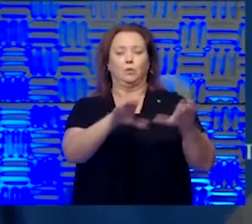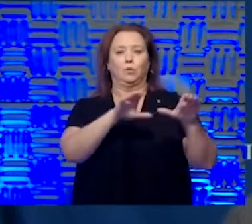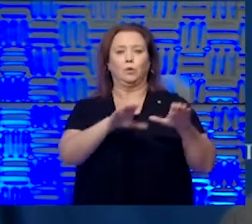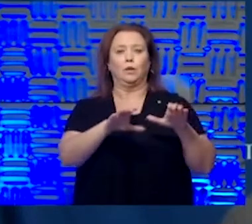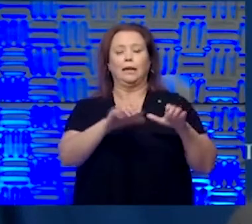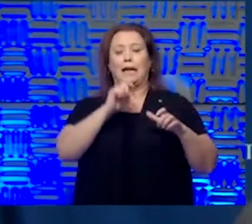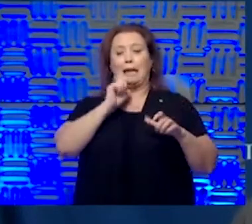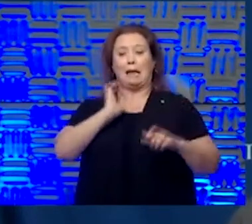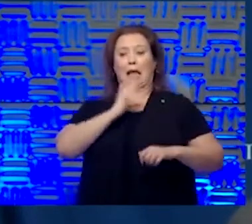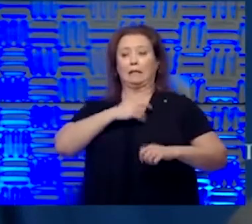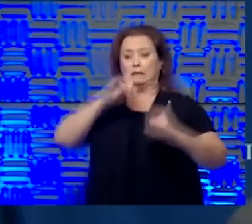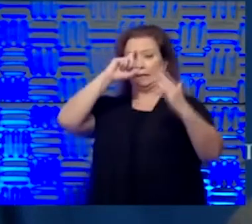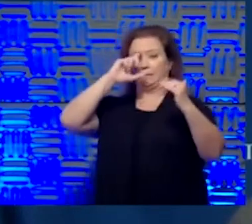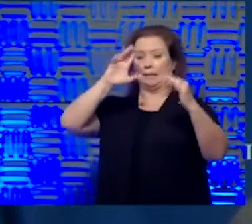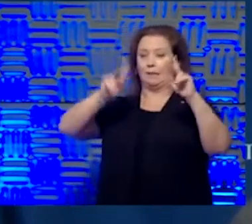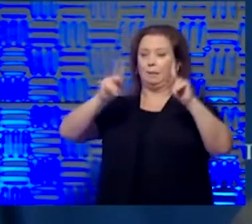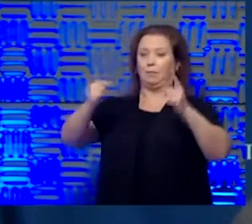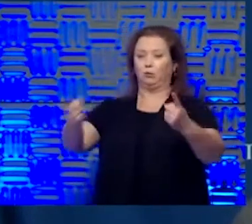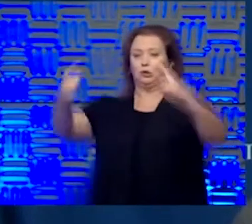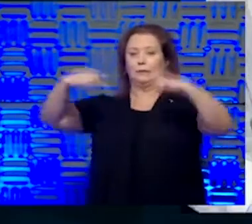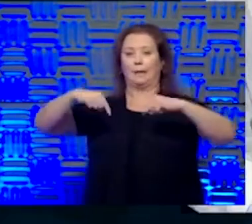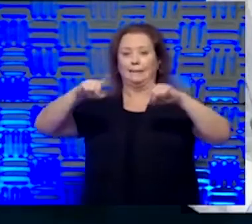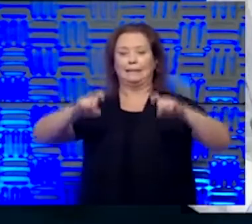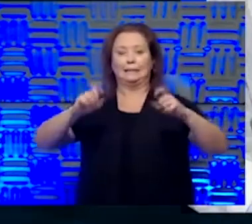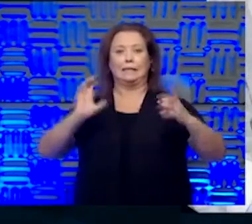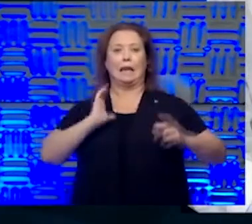of us expecting people were always just going to come to us.